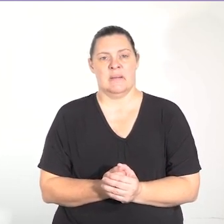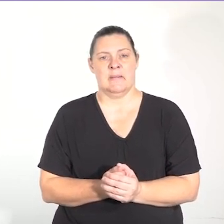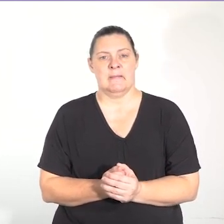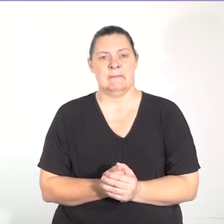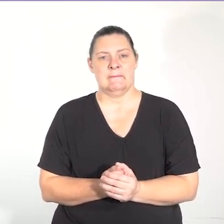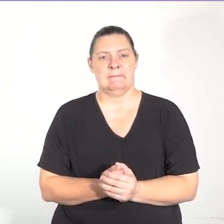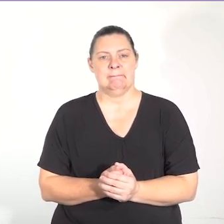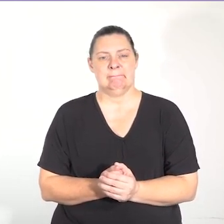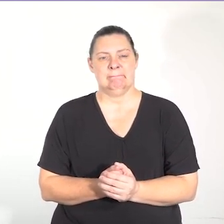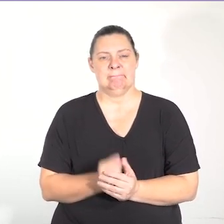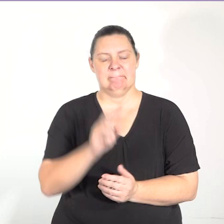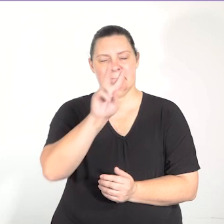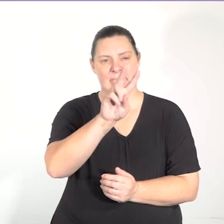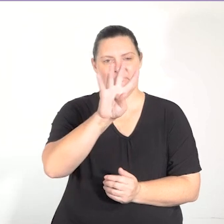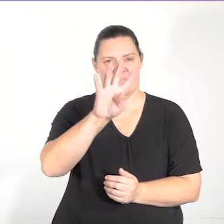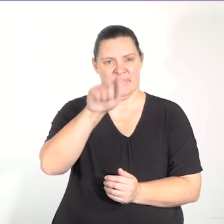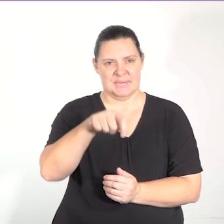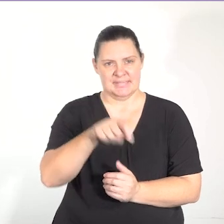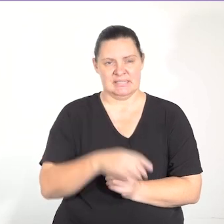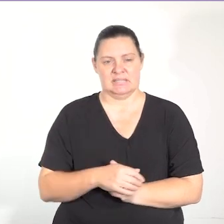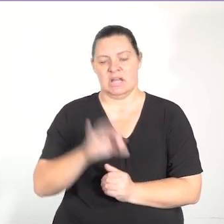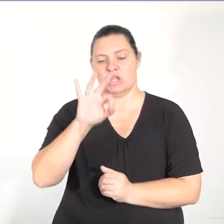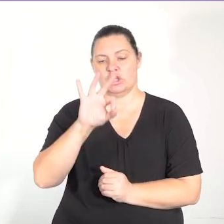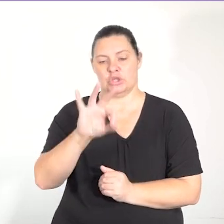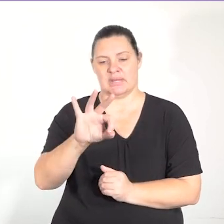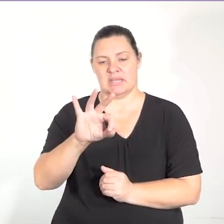we are going to say